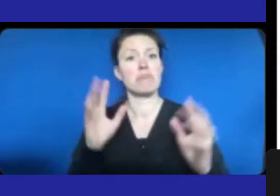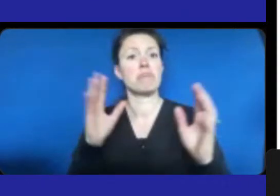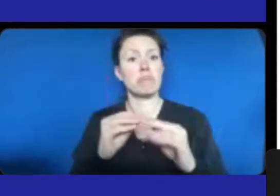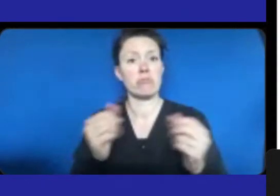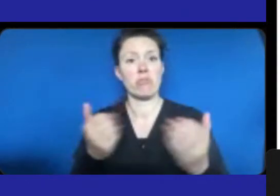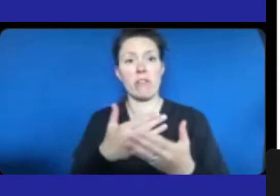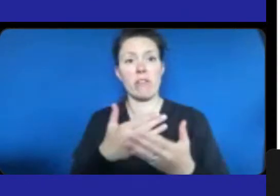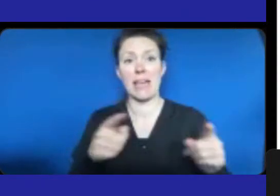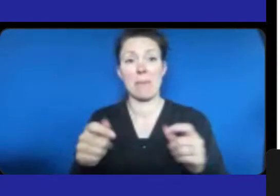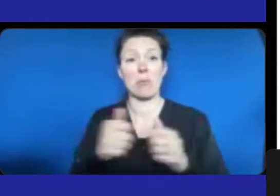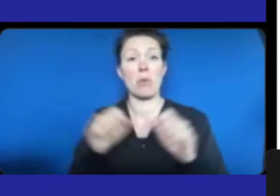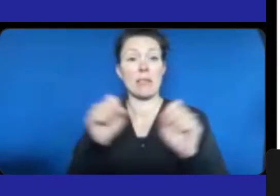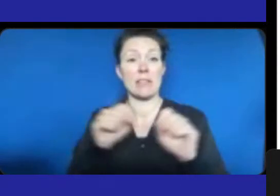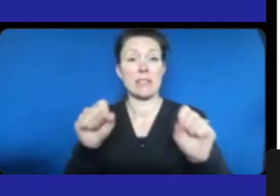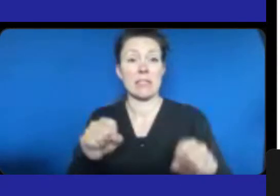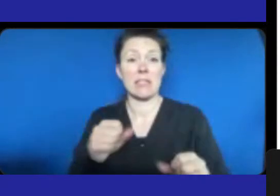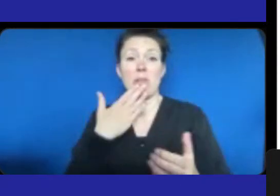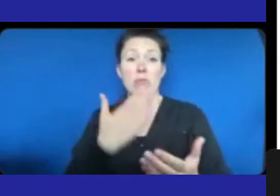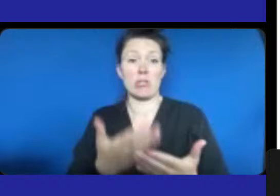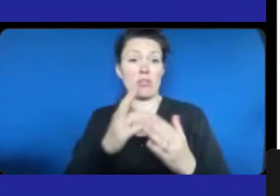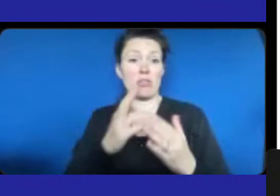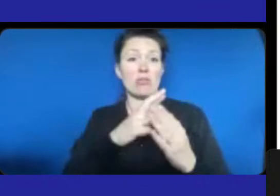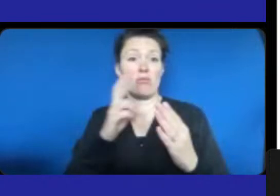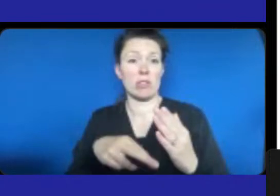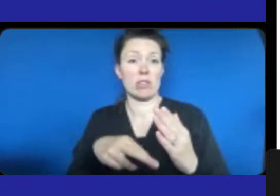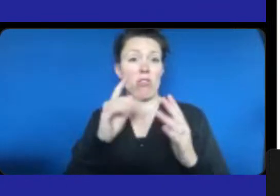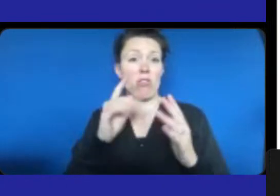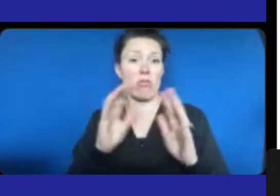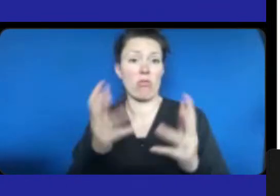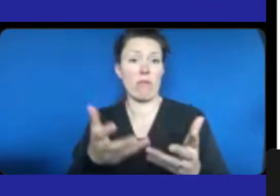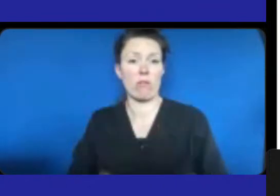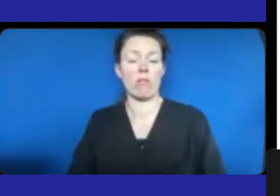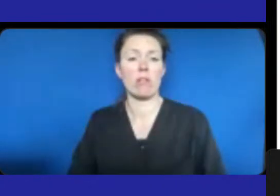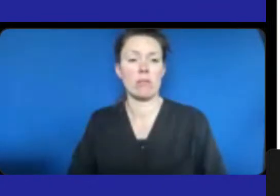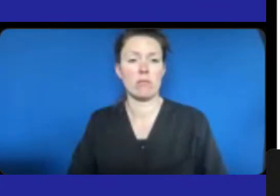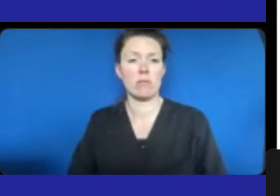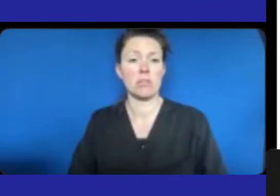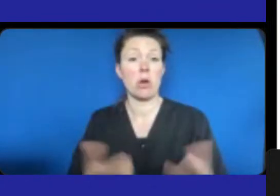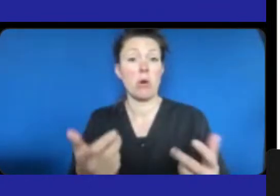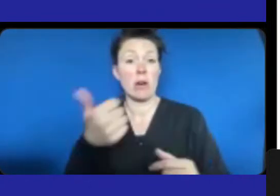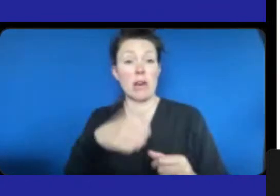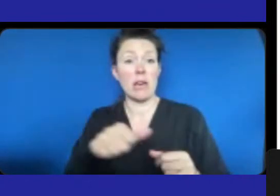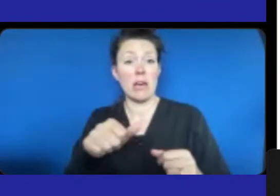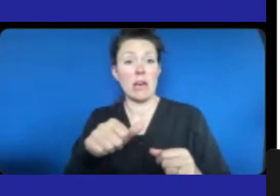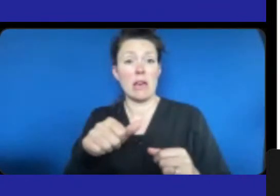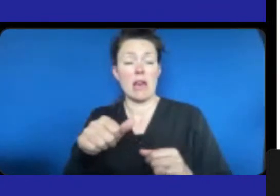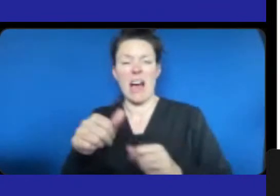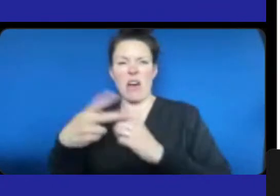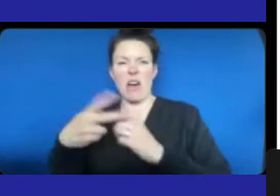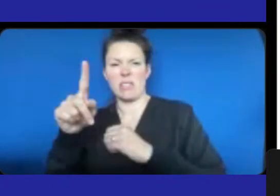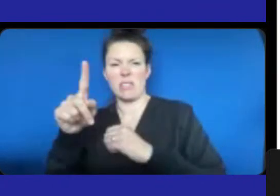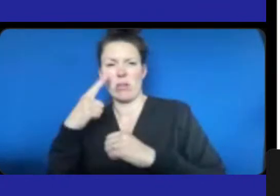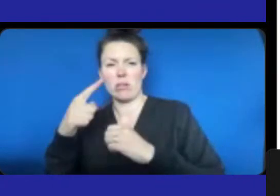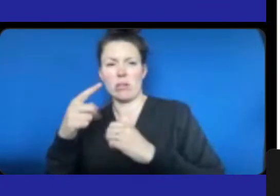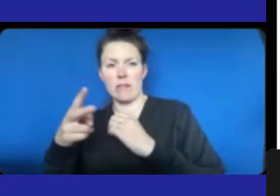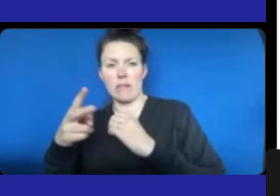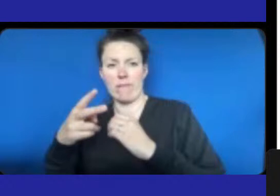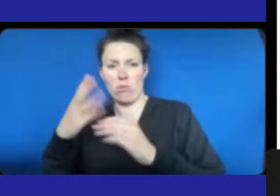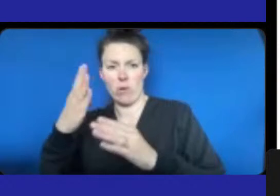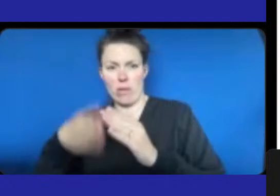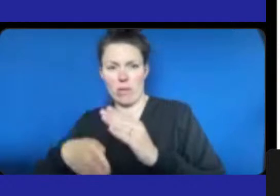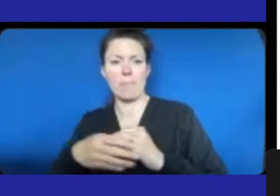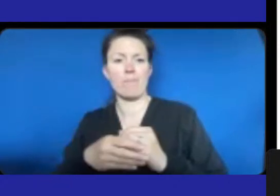system. And I'll just keep going and then pause for questions at the end. on our racial and social equity